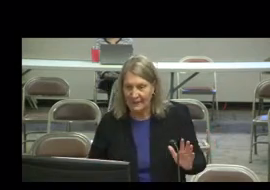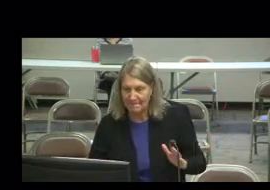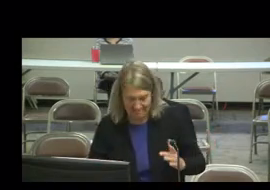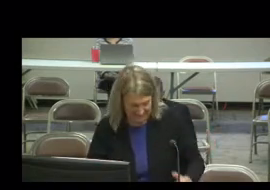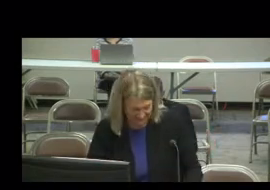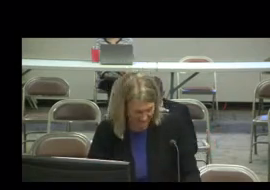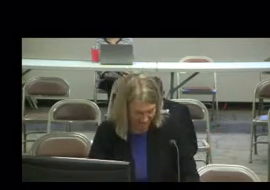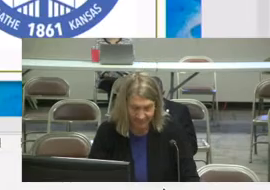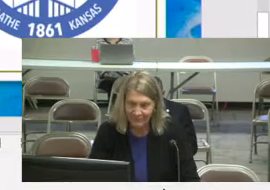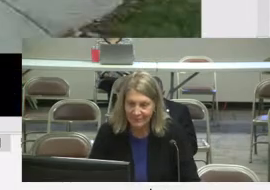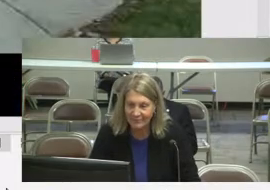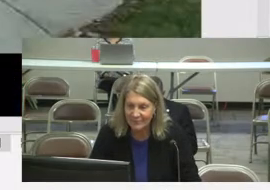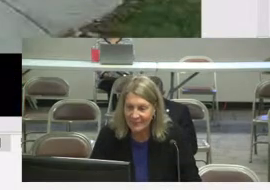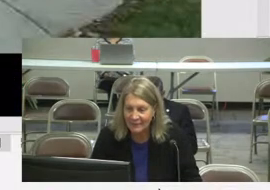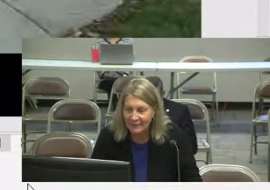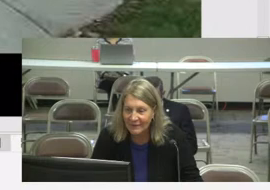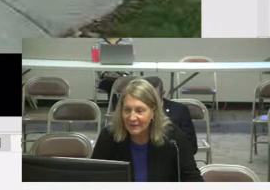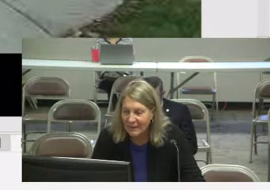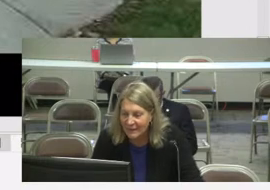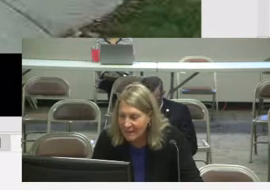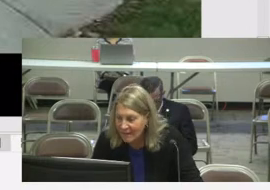of what I do